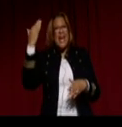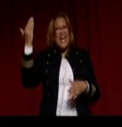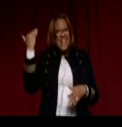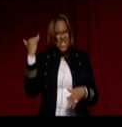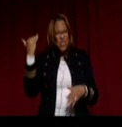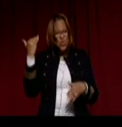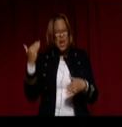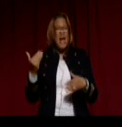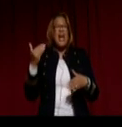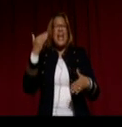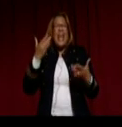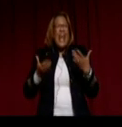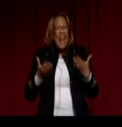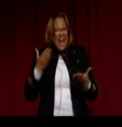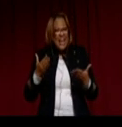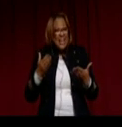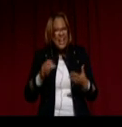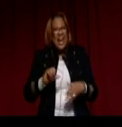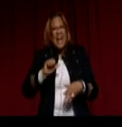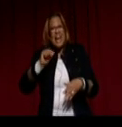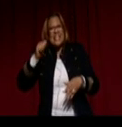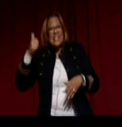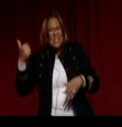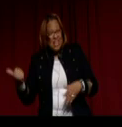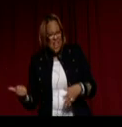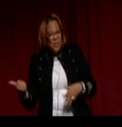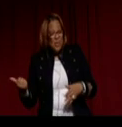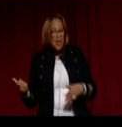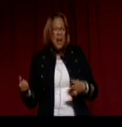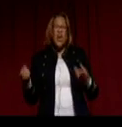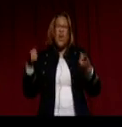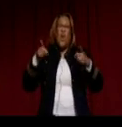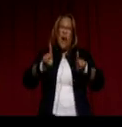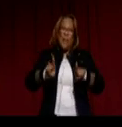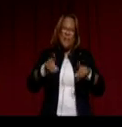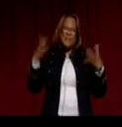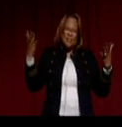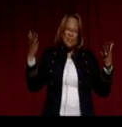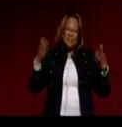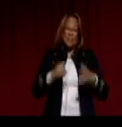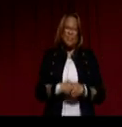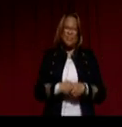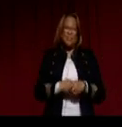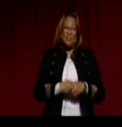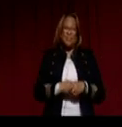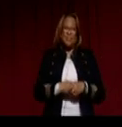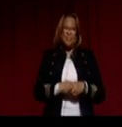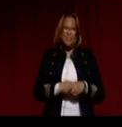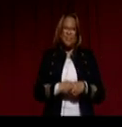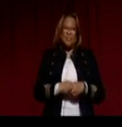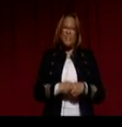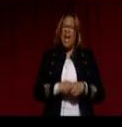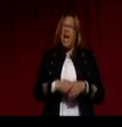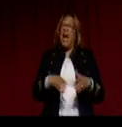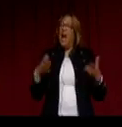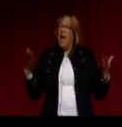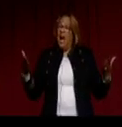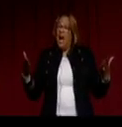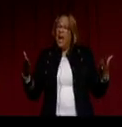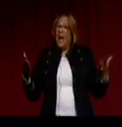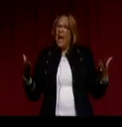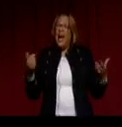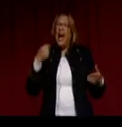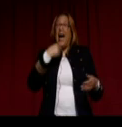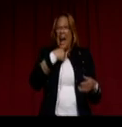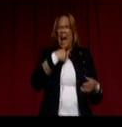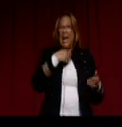that likely another wave of this virus is going to come back? Actually, I am a doctor of medieval history,